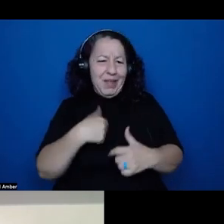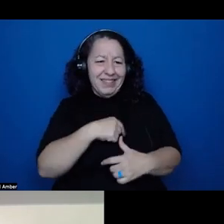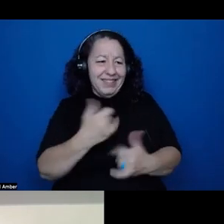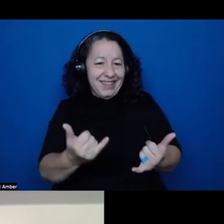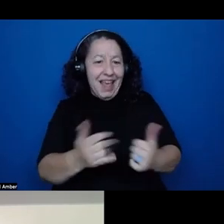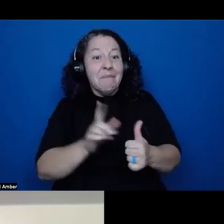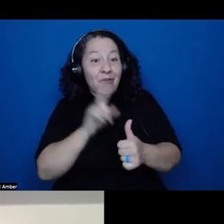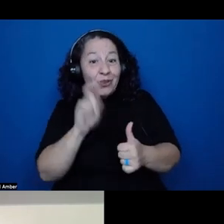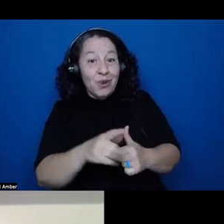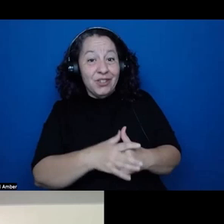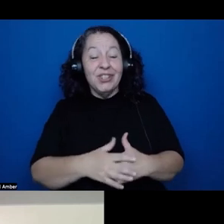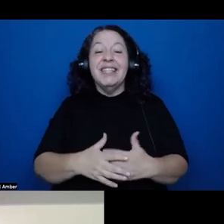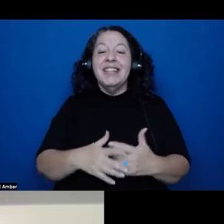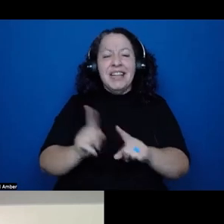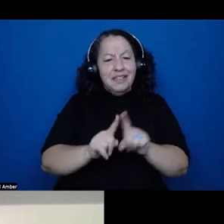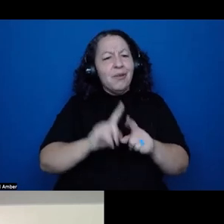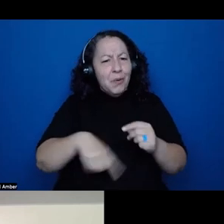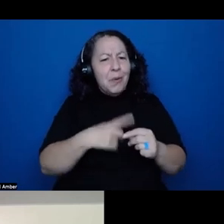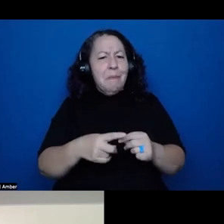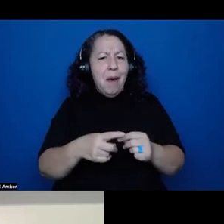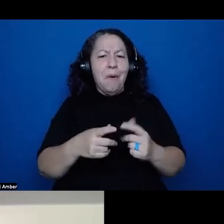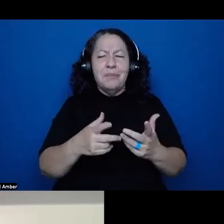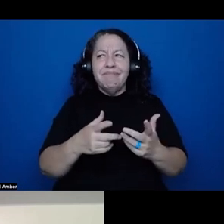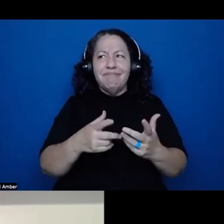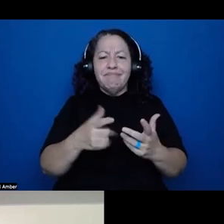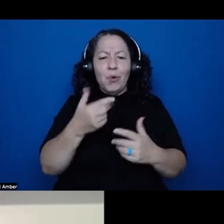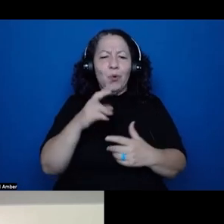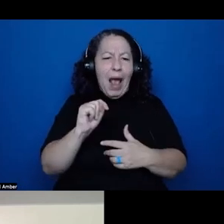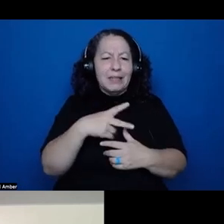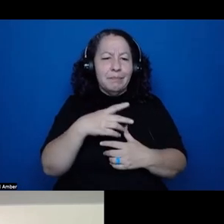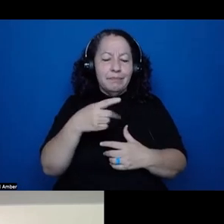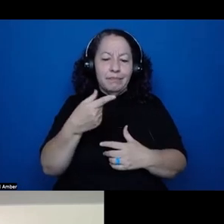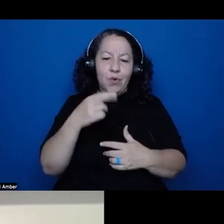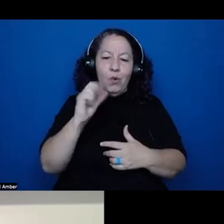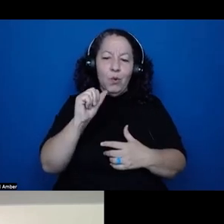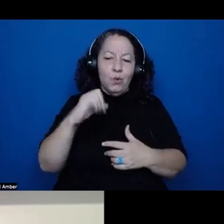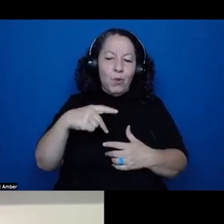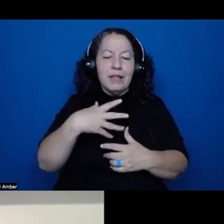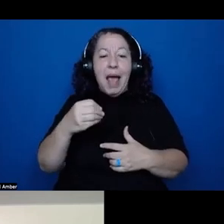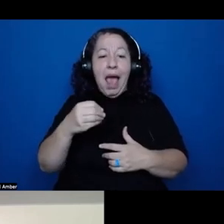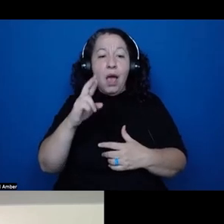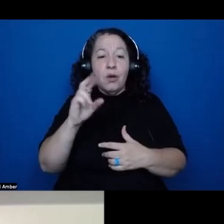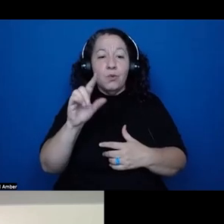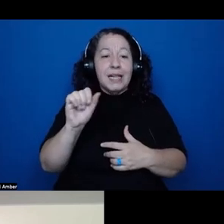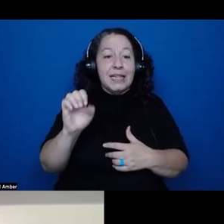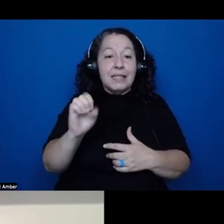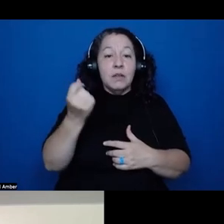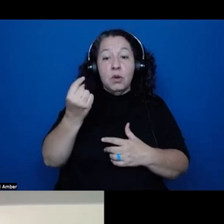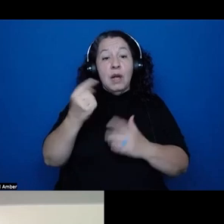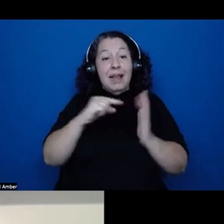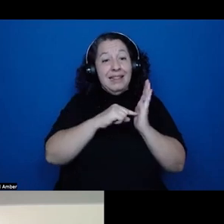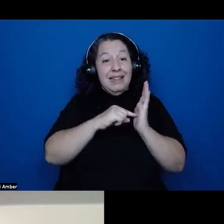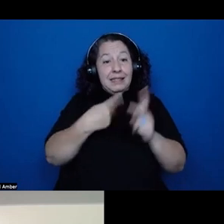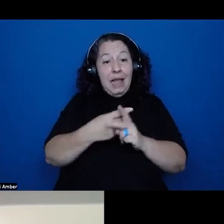first question is also about grasp and release. Blackout poetry has been described as a way to